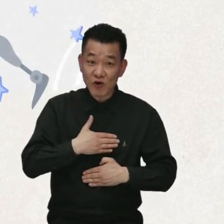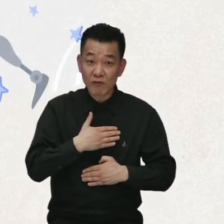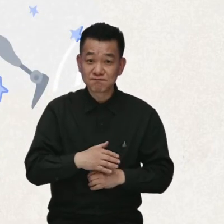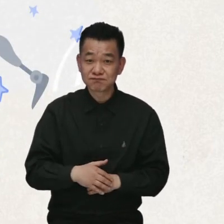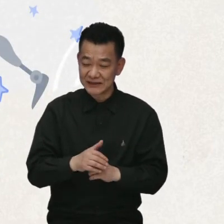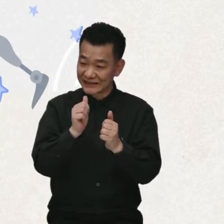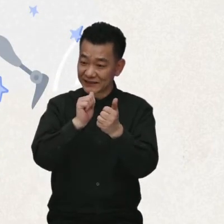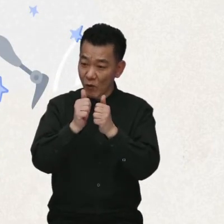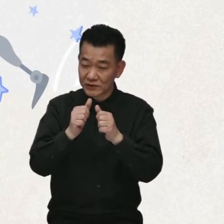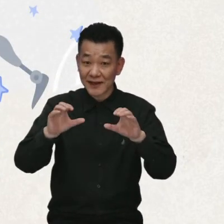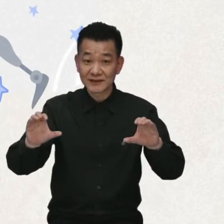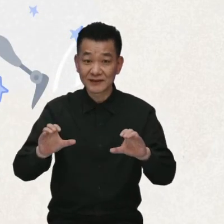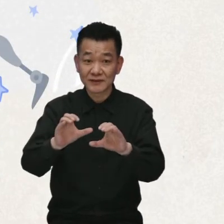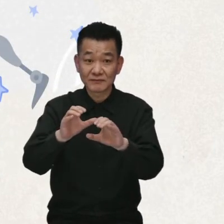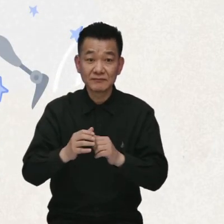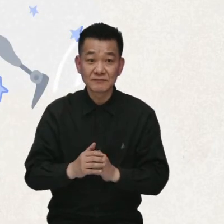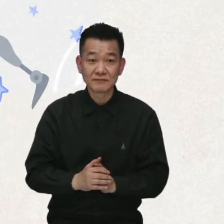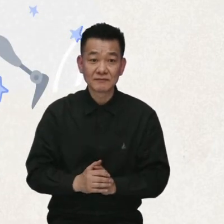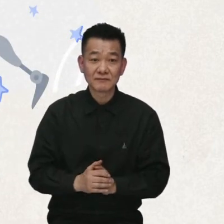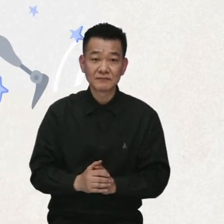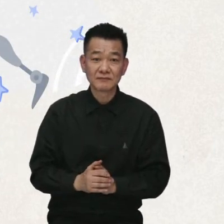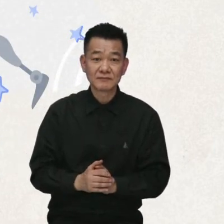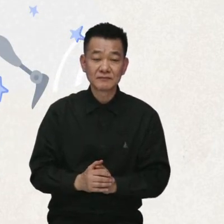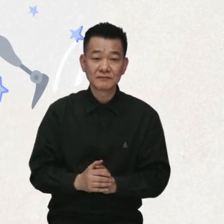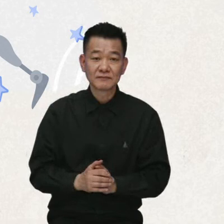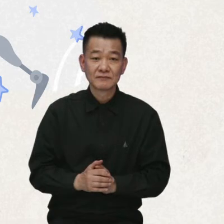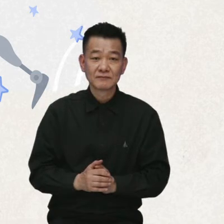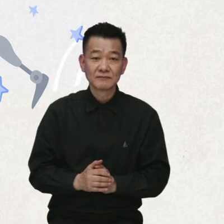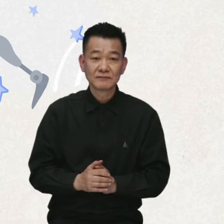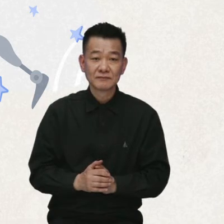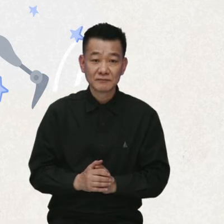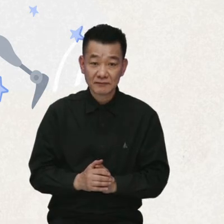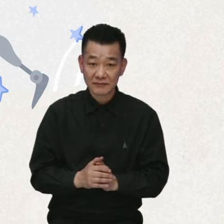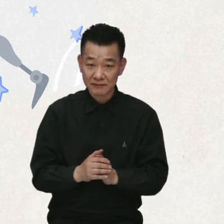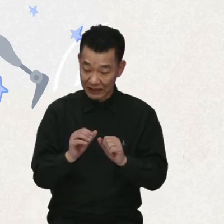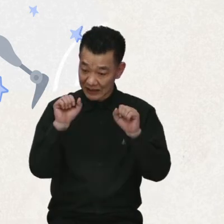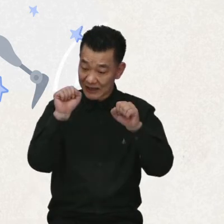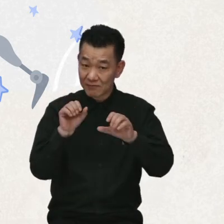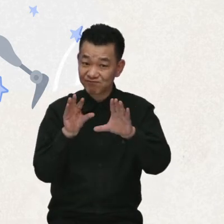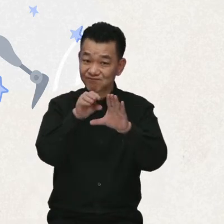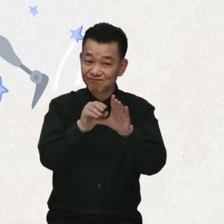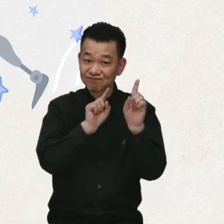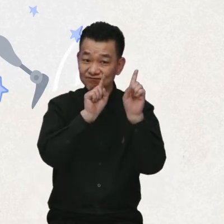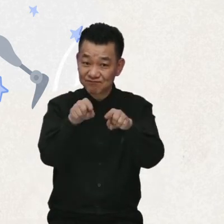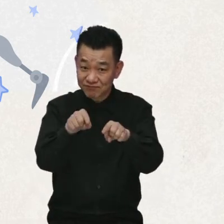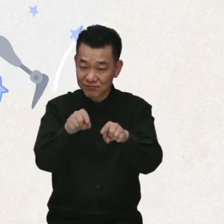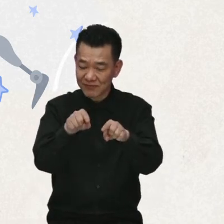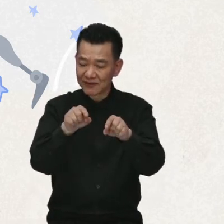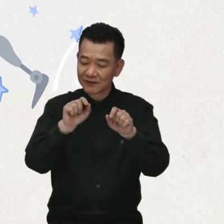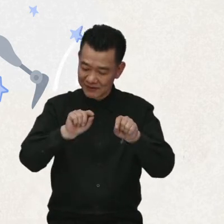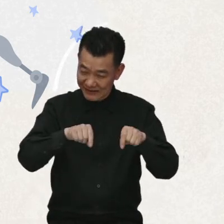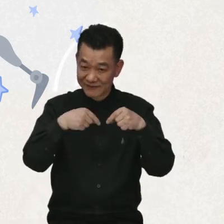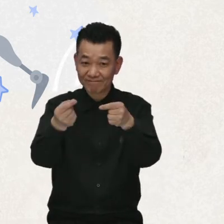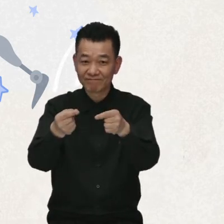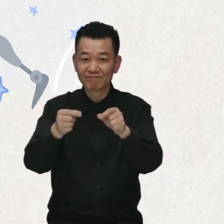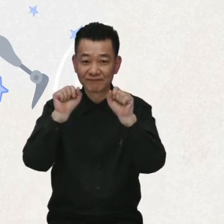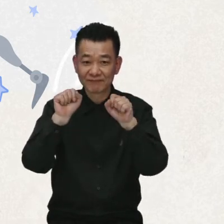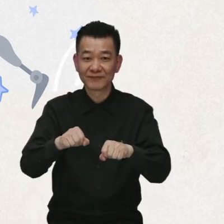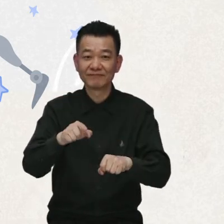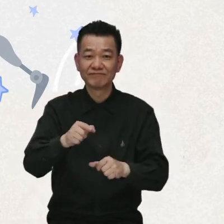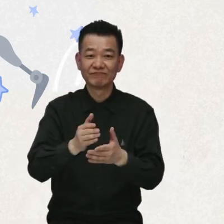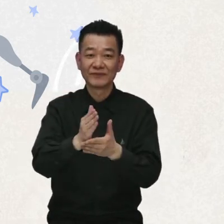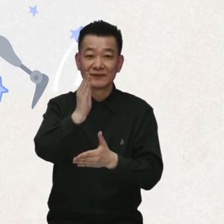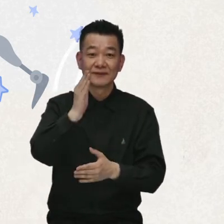States parties shall take appropriate measures to enable persons with disabilities to participate in recreational, leisure, and